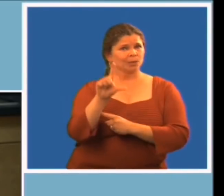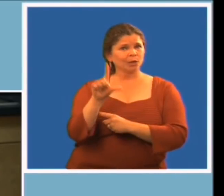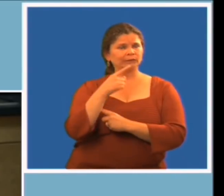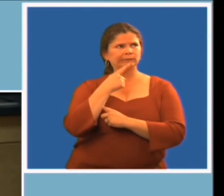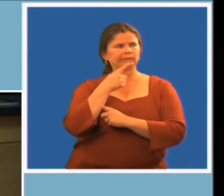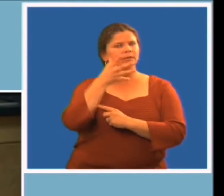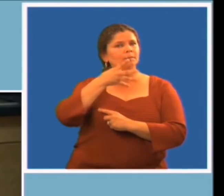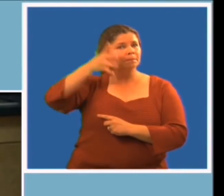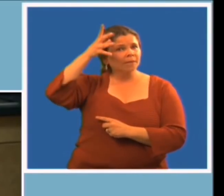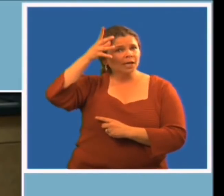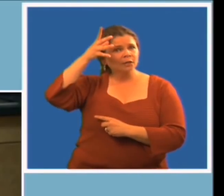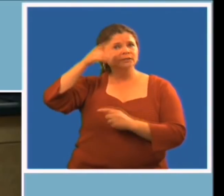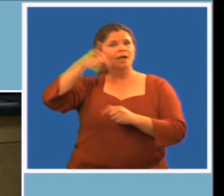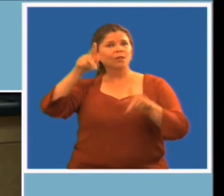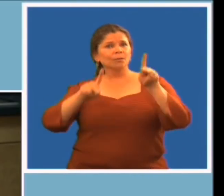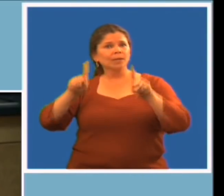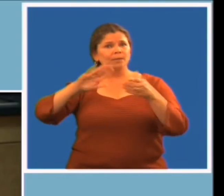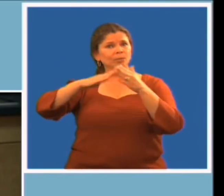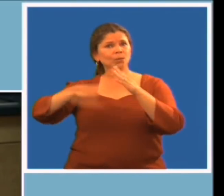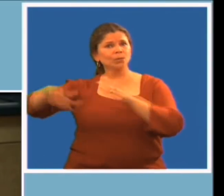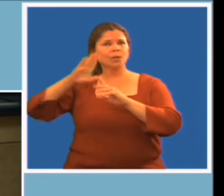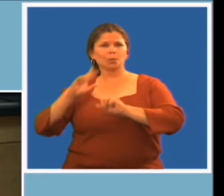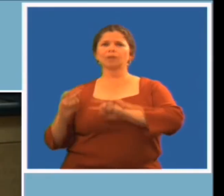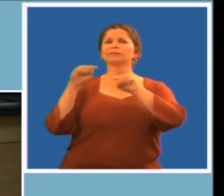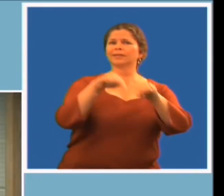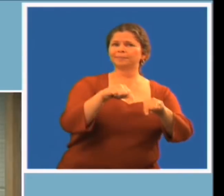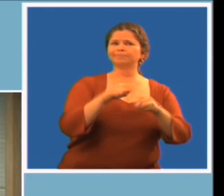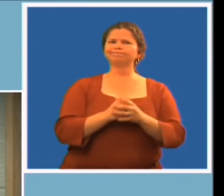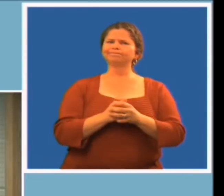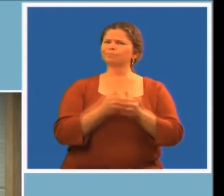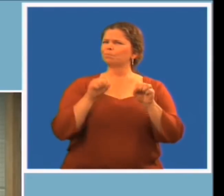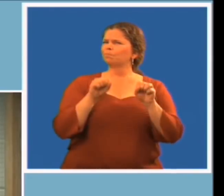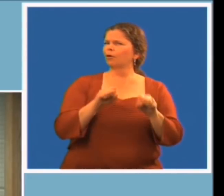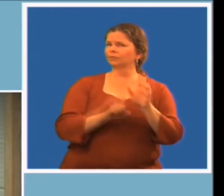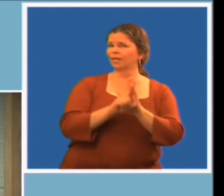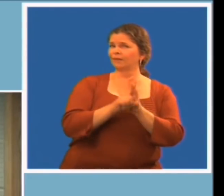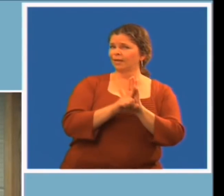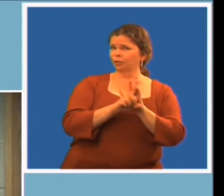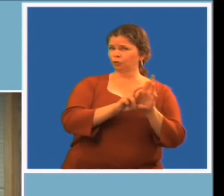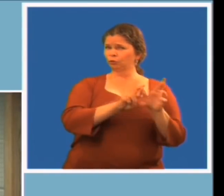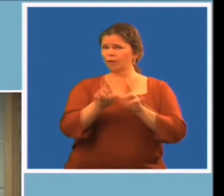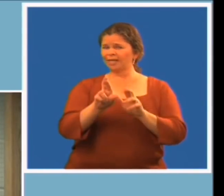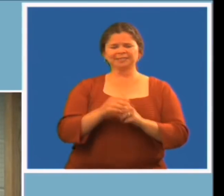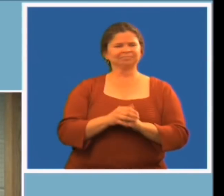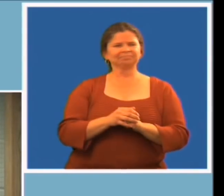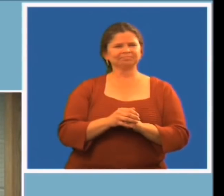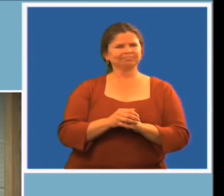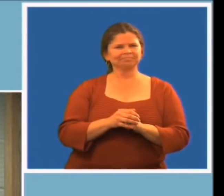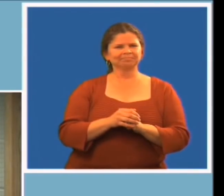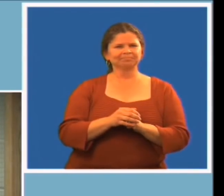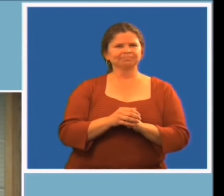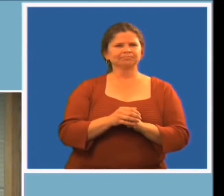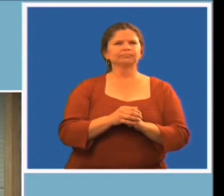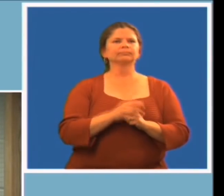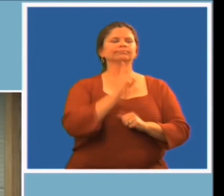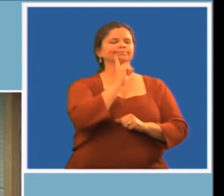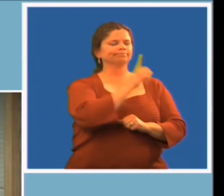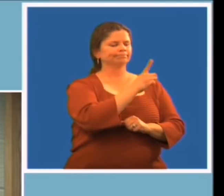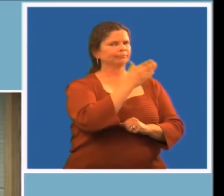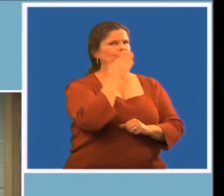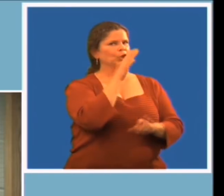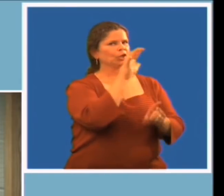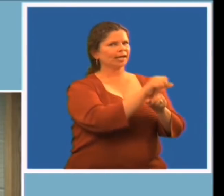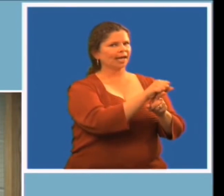upstairs. I don't believe the elevator will be serviced by then. Good catch, Rose. I'll ask the teachers to move the book sale to